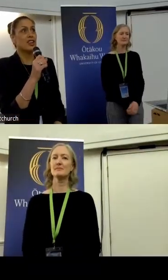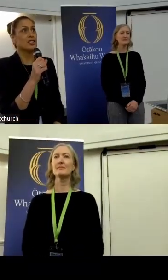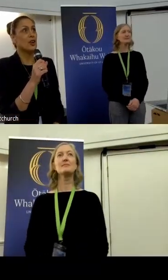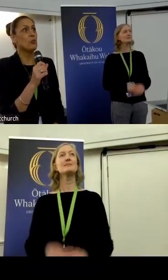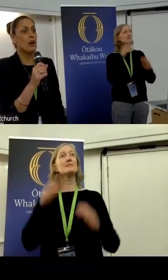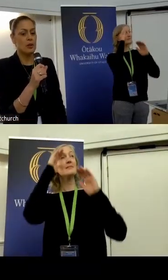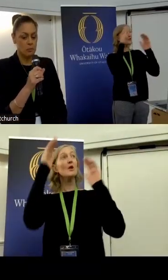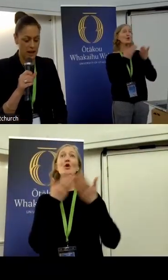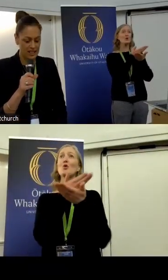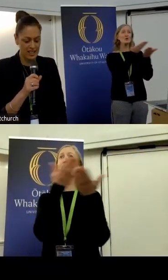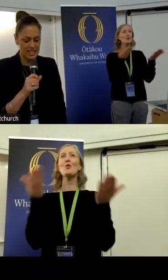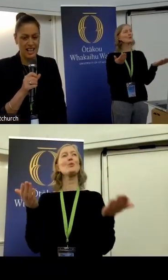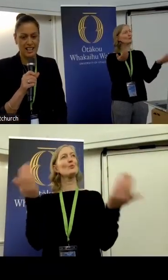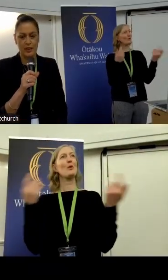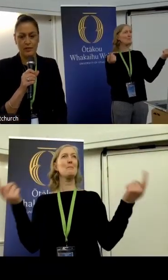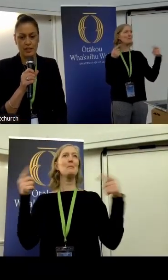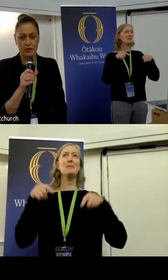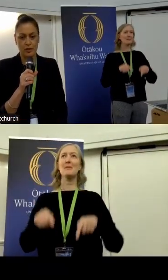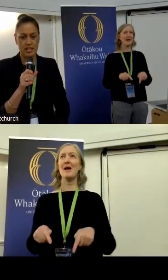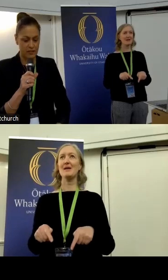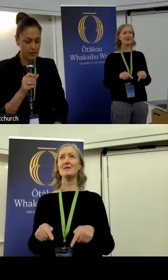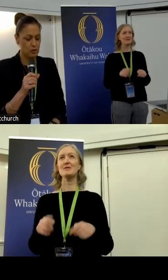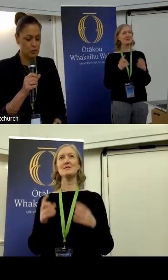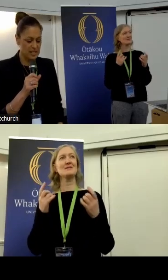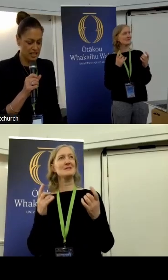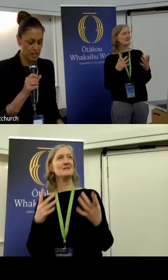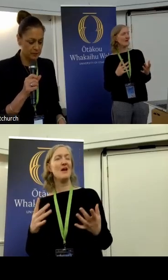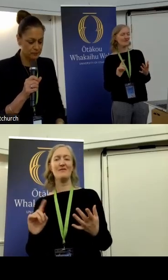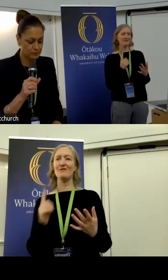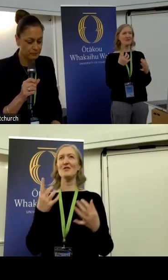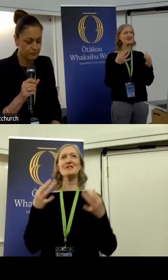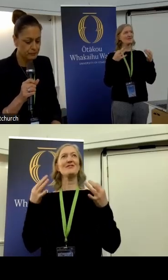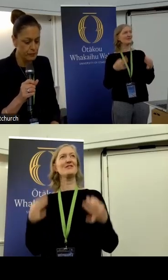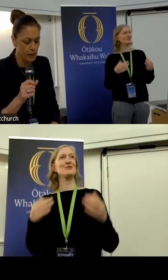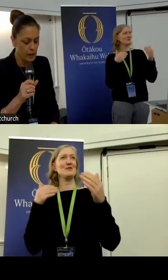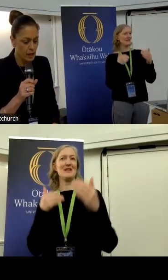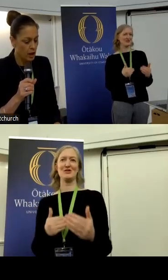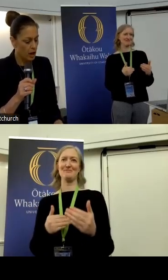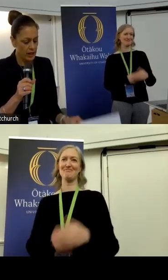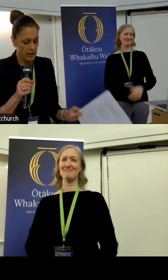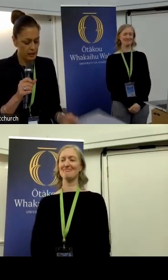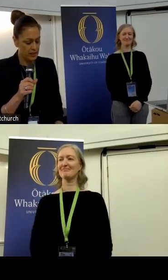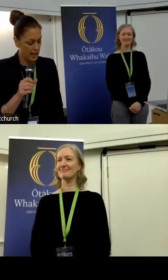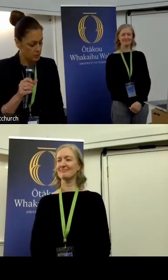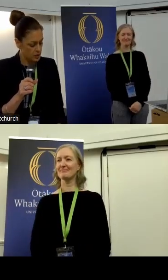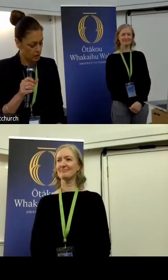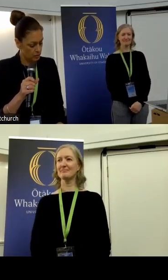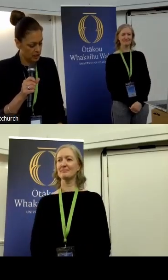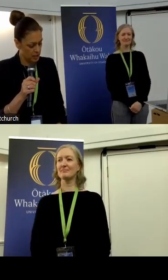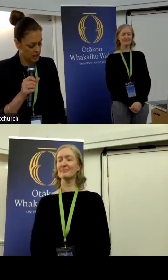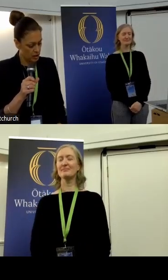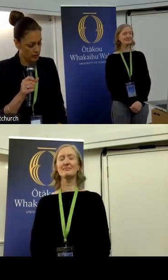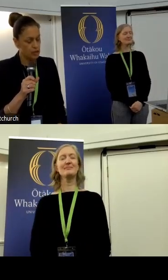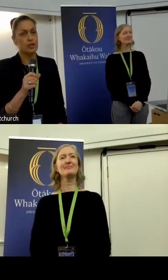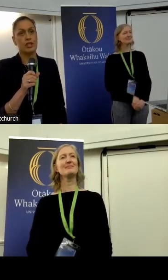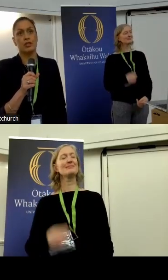Kia ora koutou. Welcome back to the start of our first official session. I have the absolute